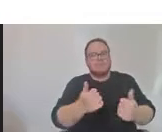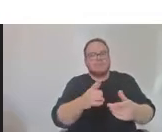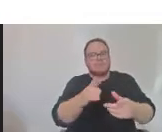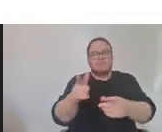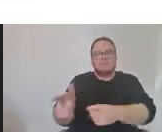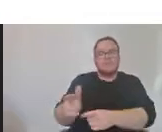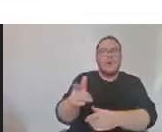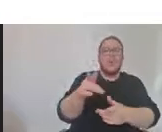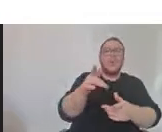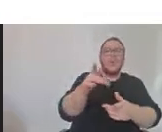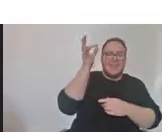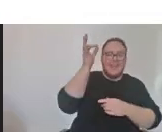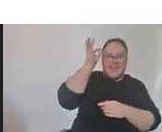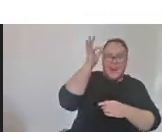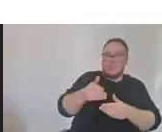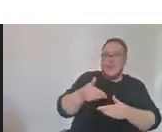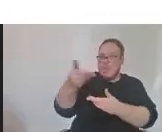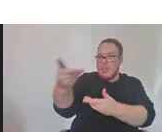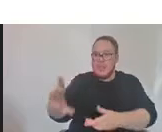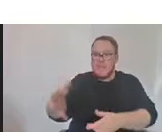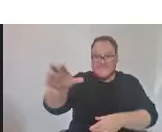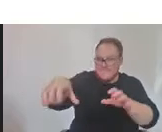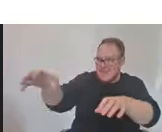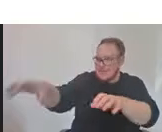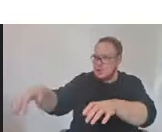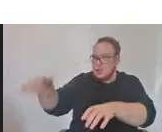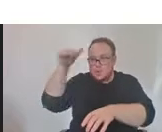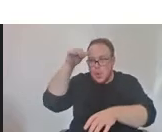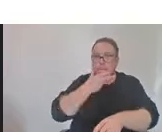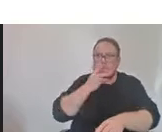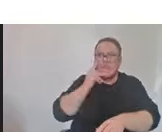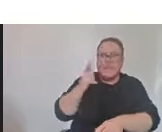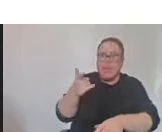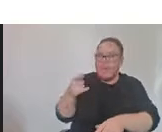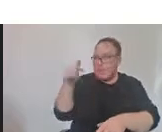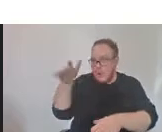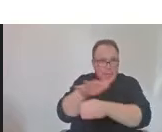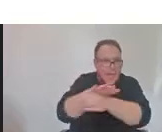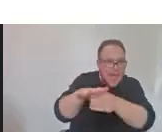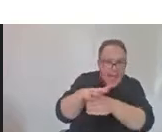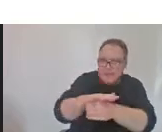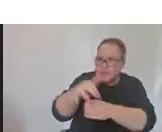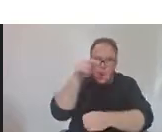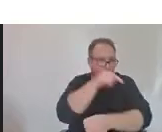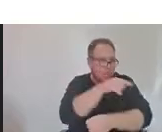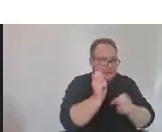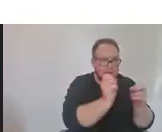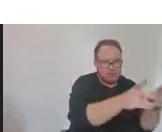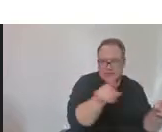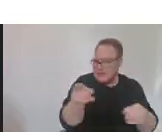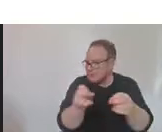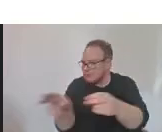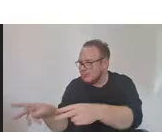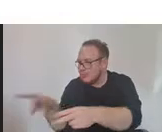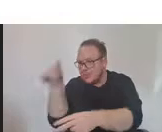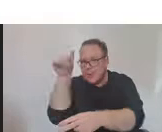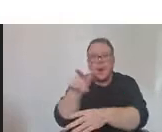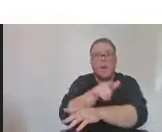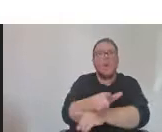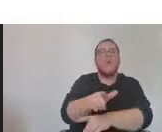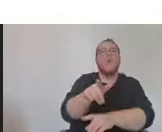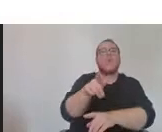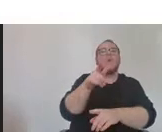offered intelligence on the ground. They knew people that knew the area street by street and could tell us where exactly a pop-up clinic